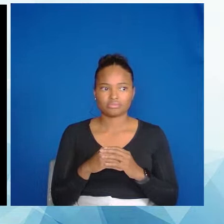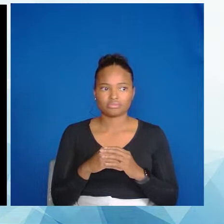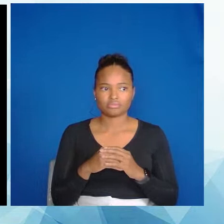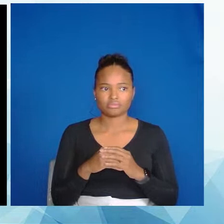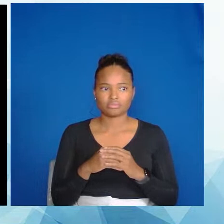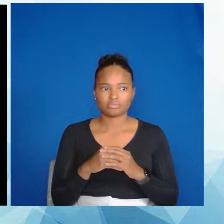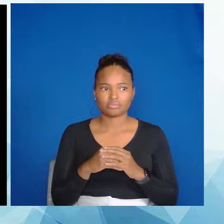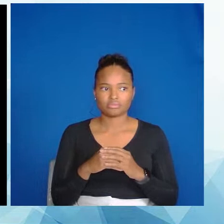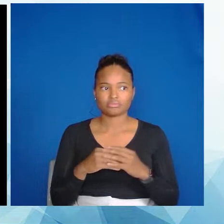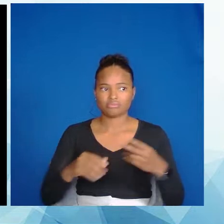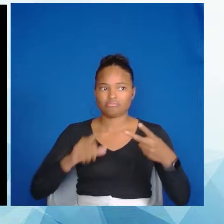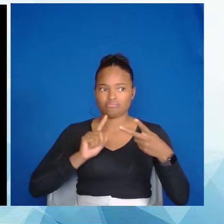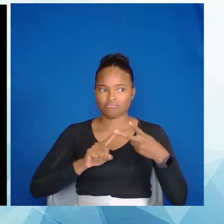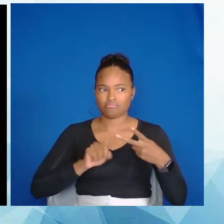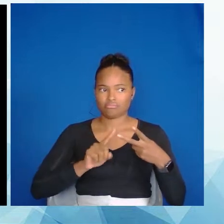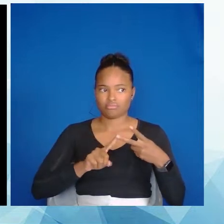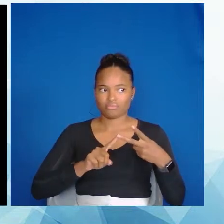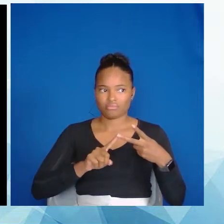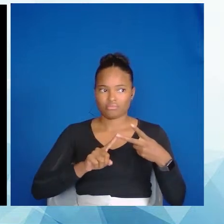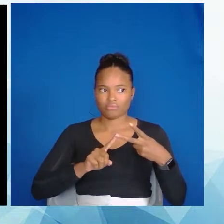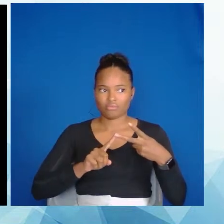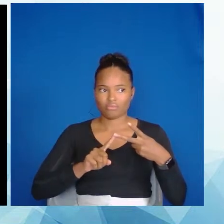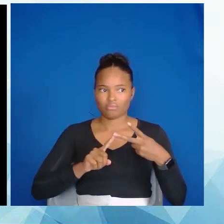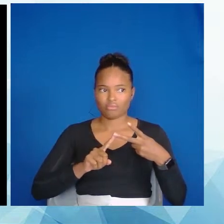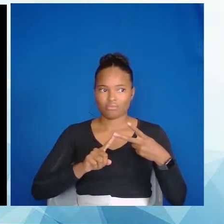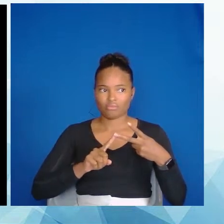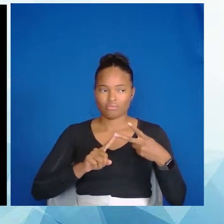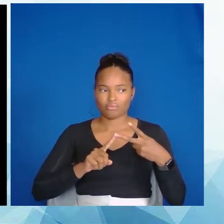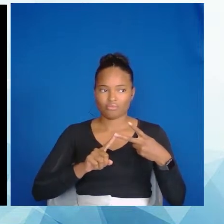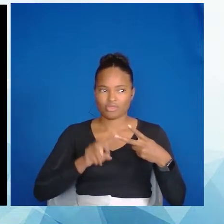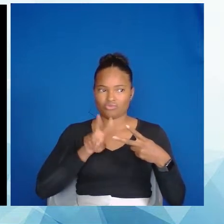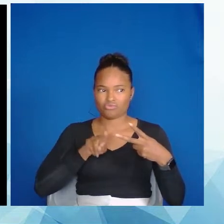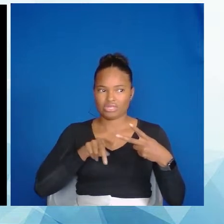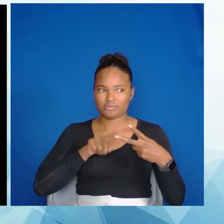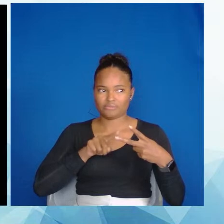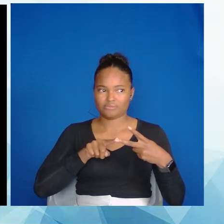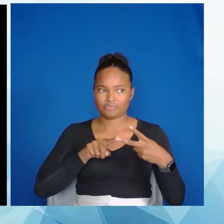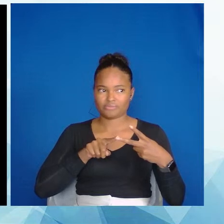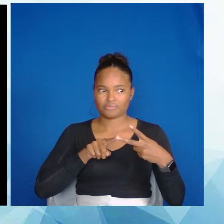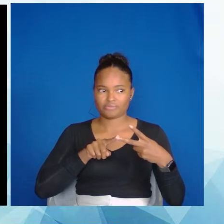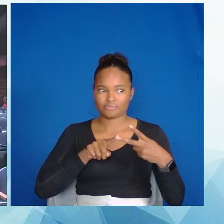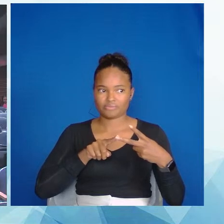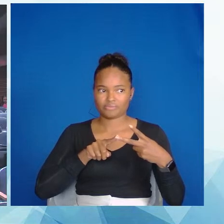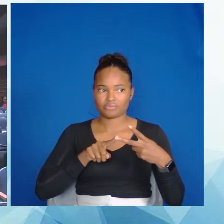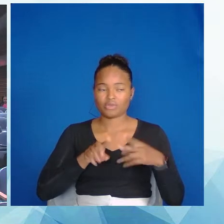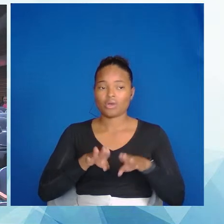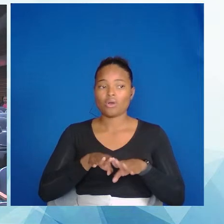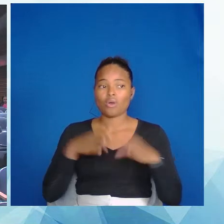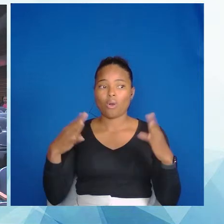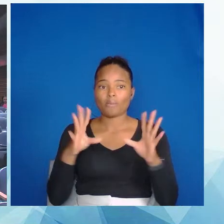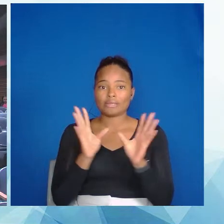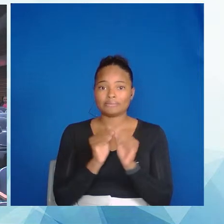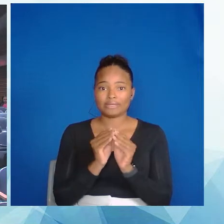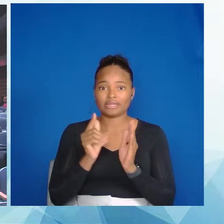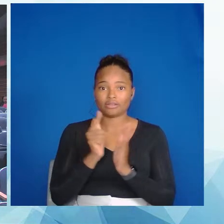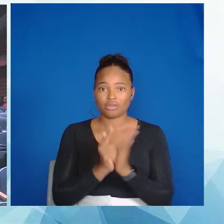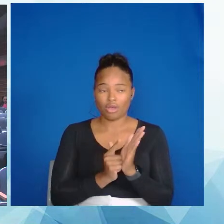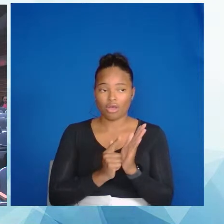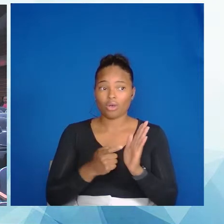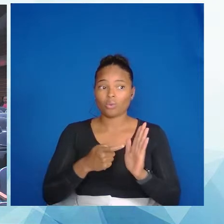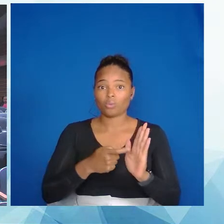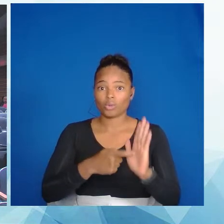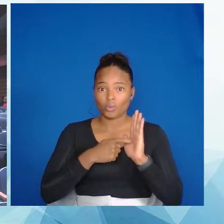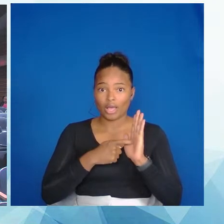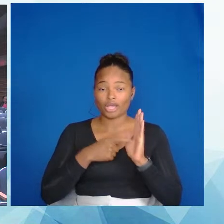or advisory committees that are appointed by a public body. The open meeting law requires that a